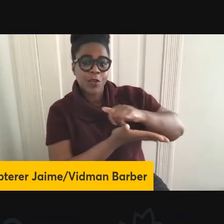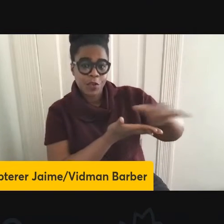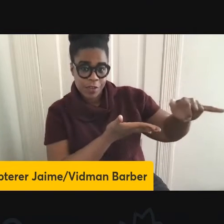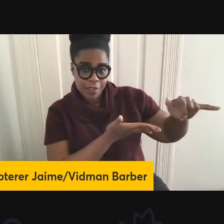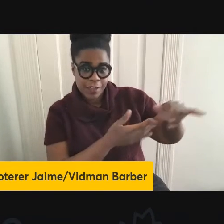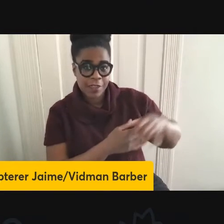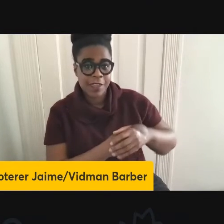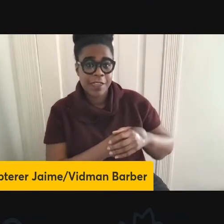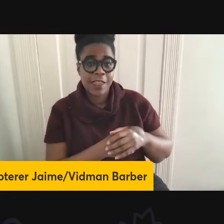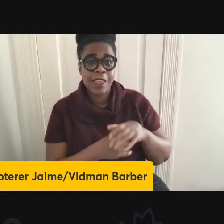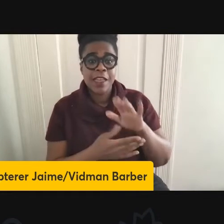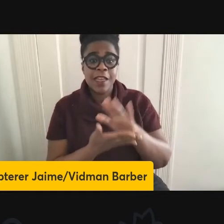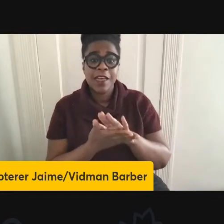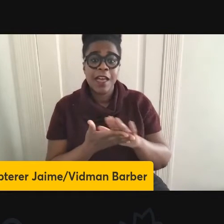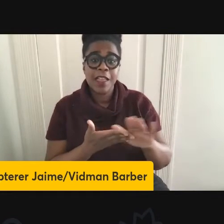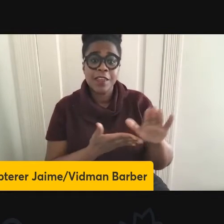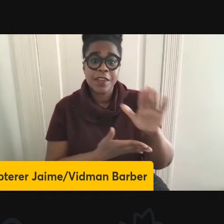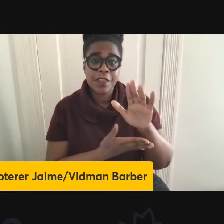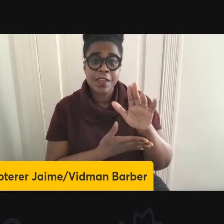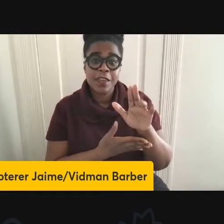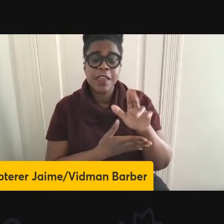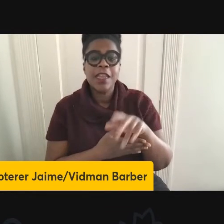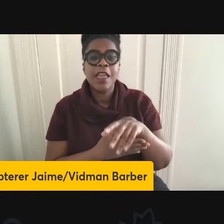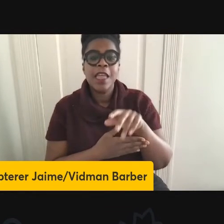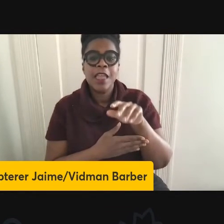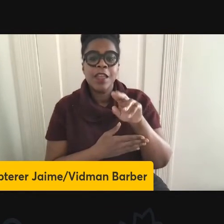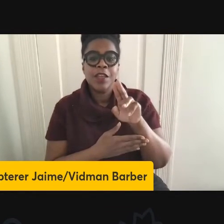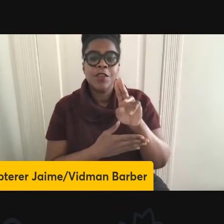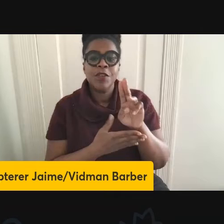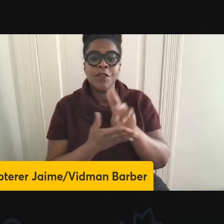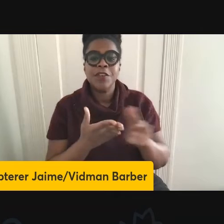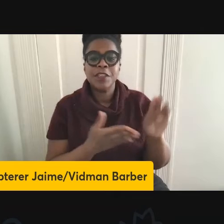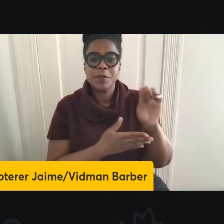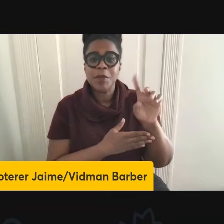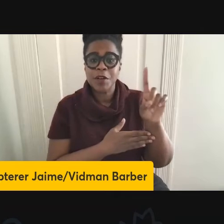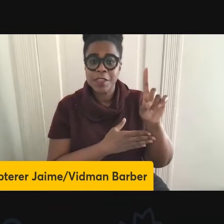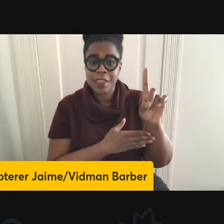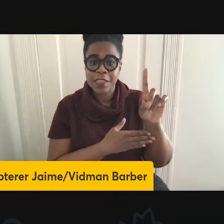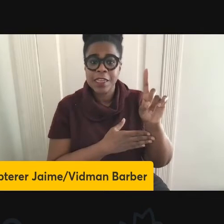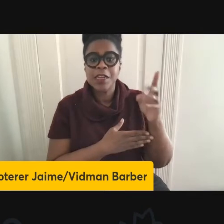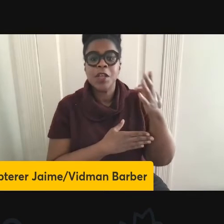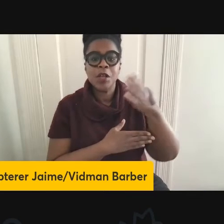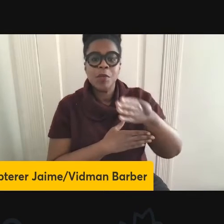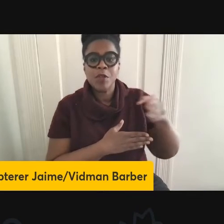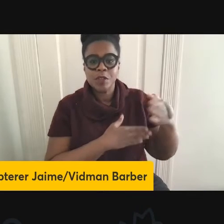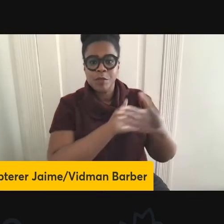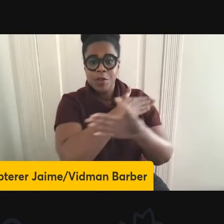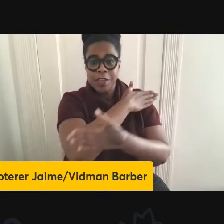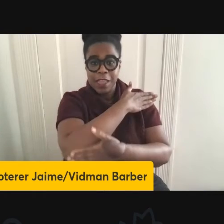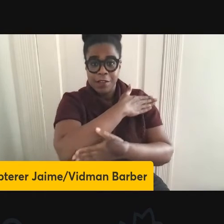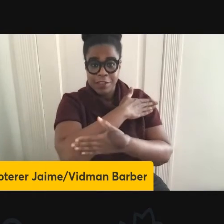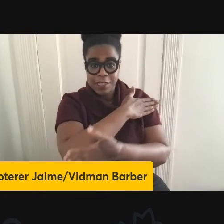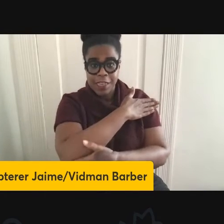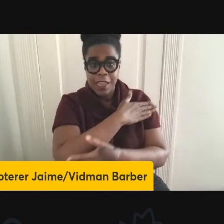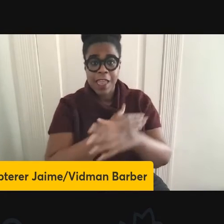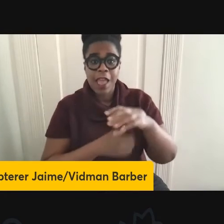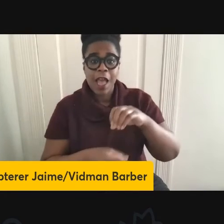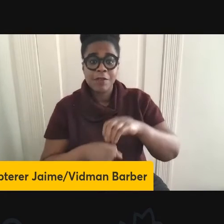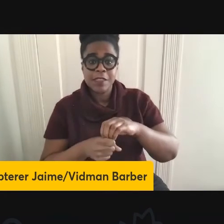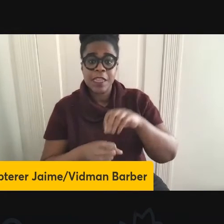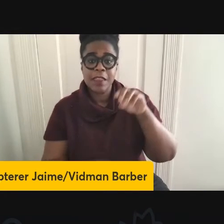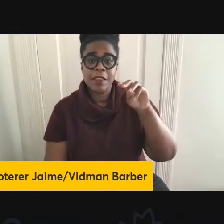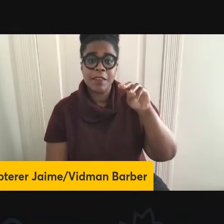to college at the University of Maryland, Baltimore County. There, I was part of the Meyerhoff